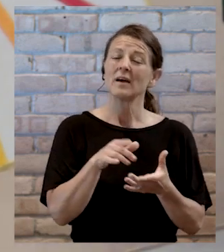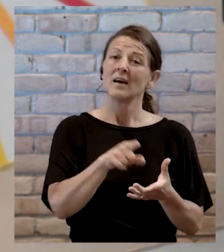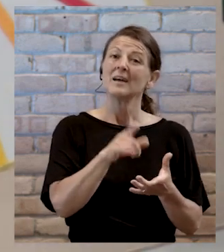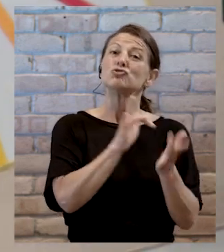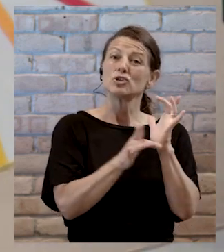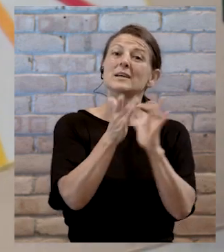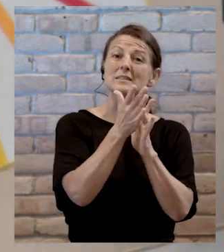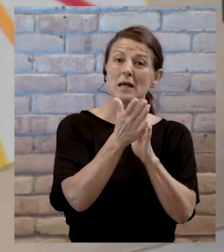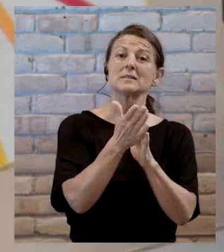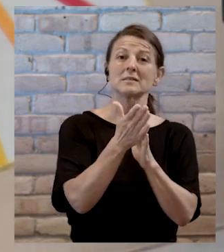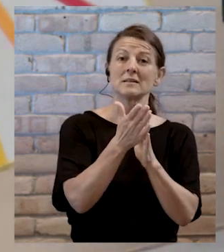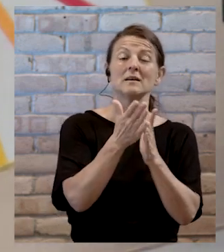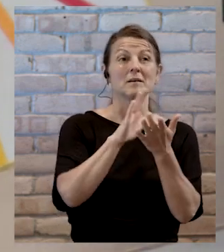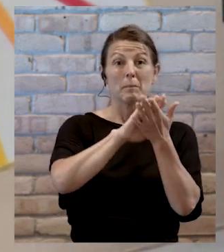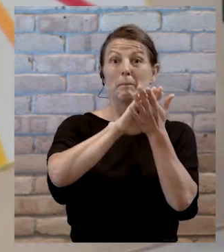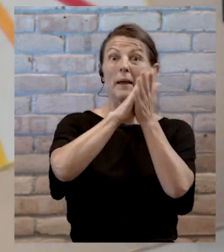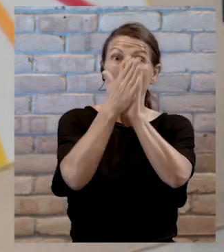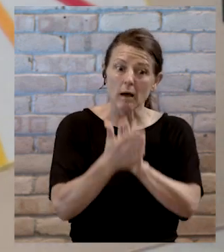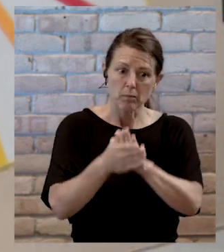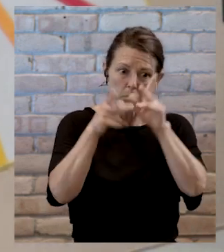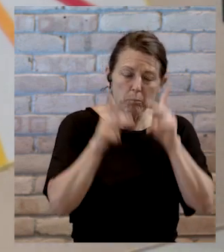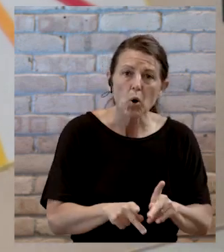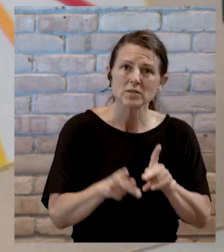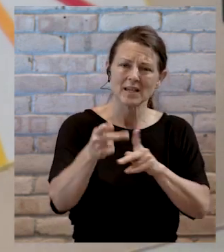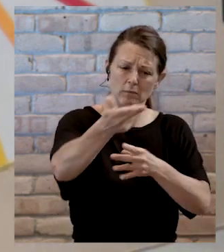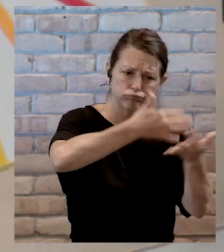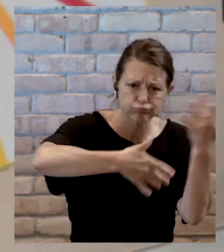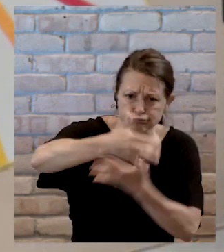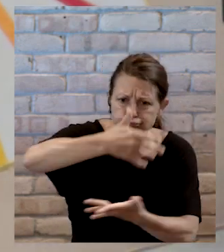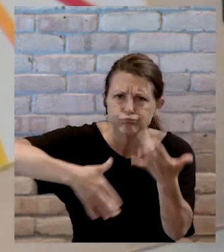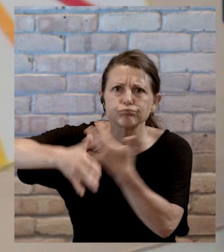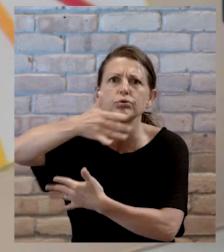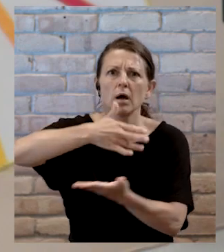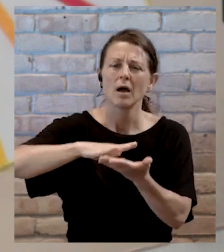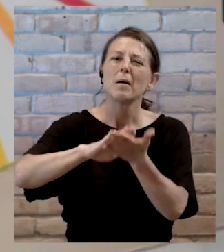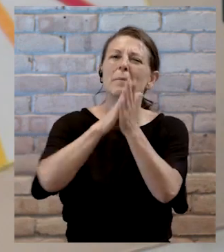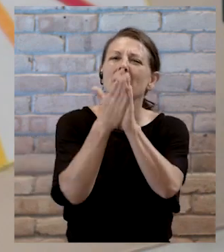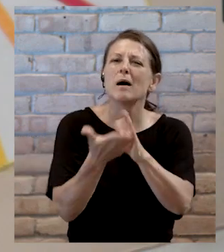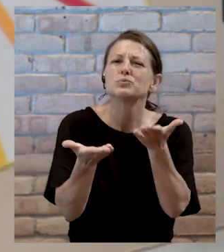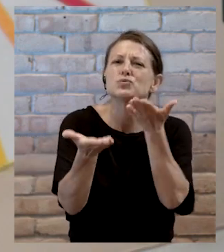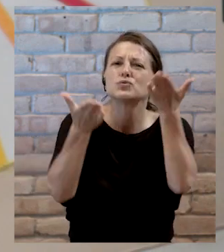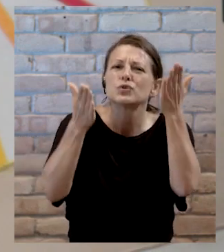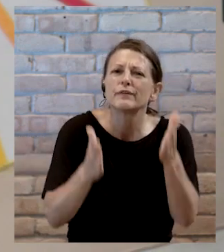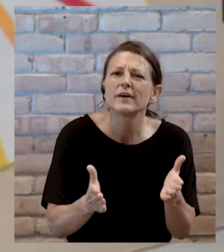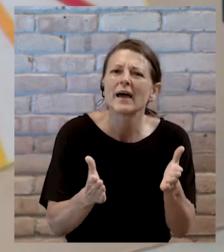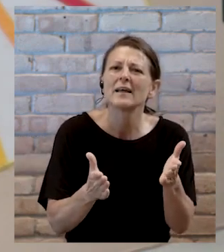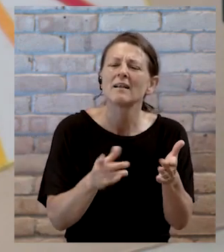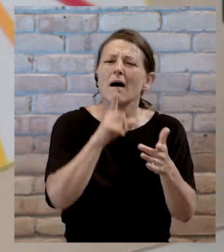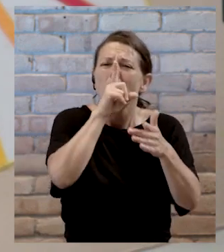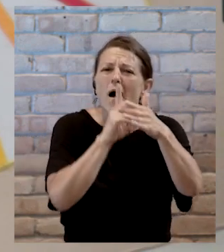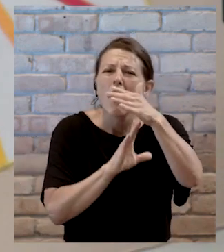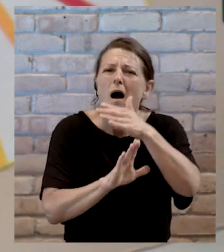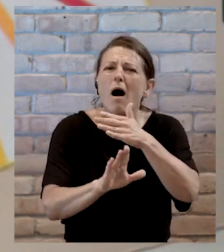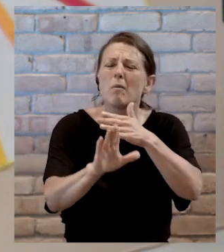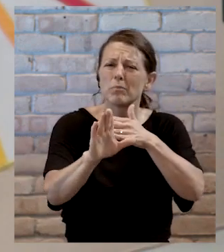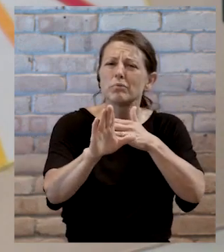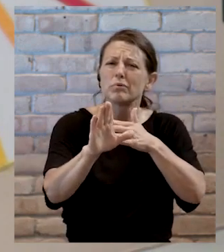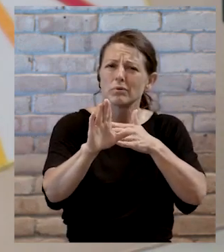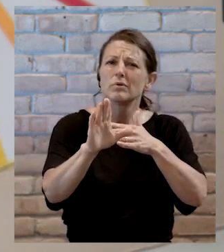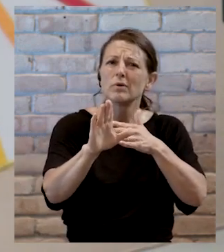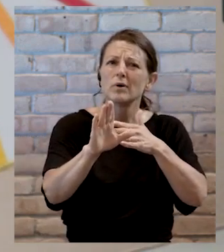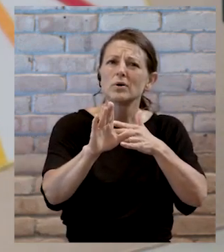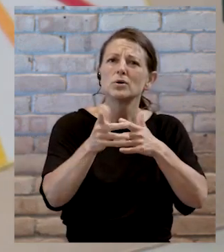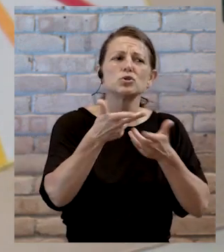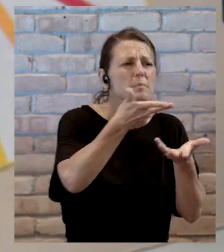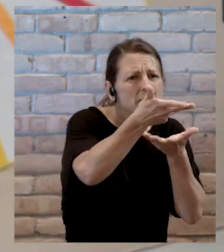He becomes like one of us, taking on the very form of a servant, as we talked about last week, and humbling himself to